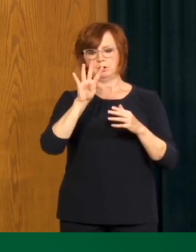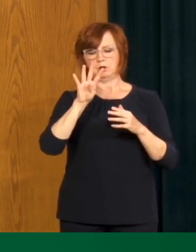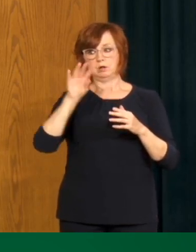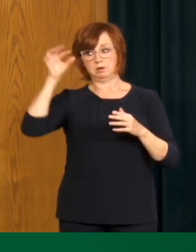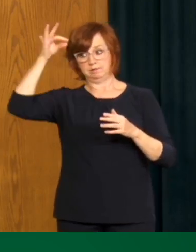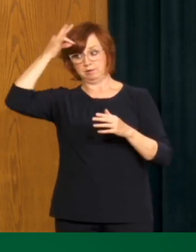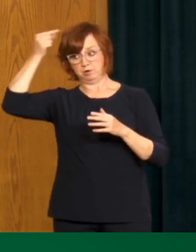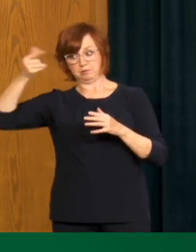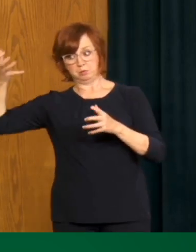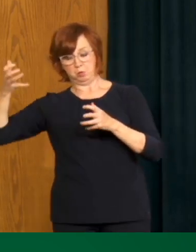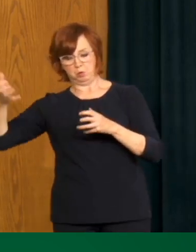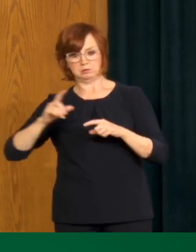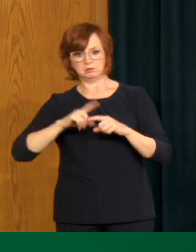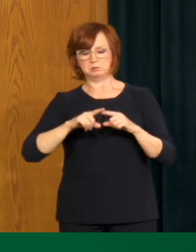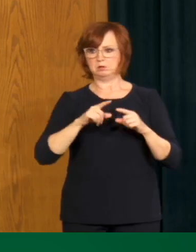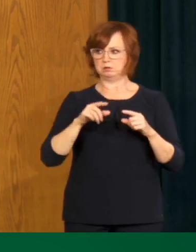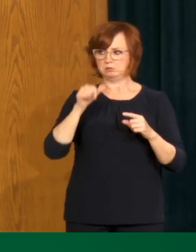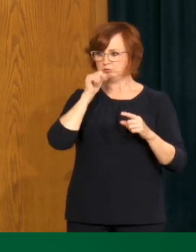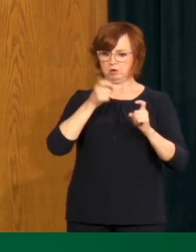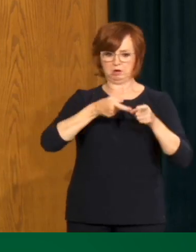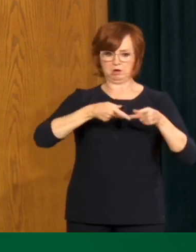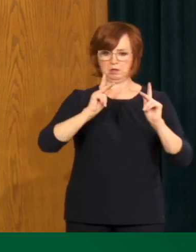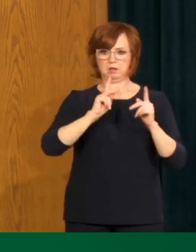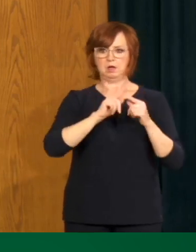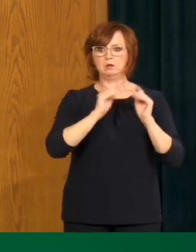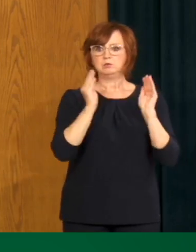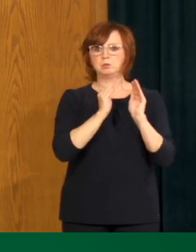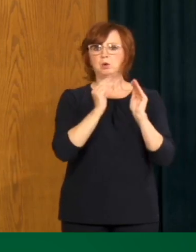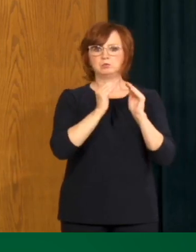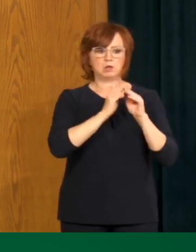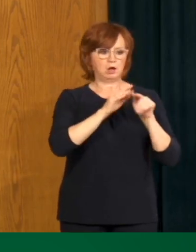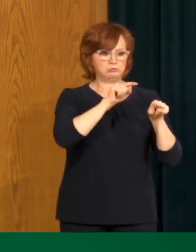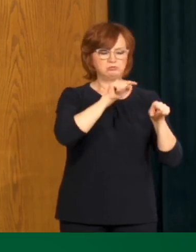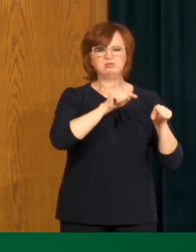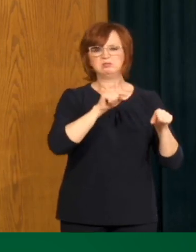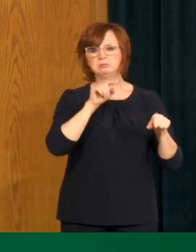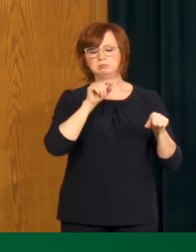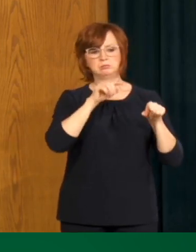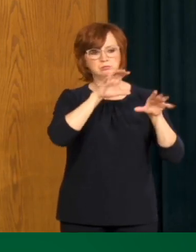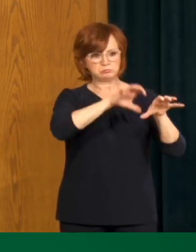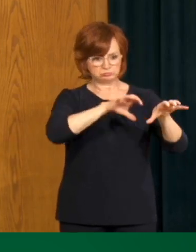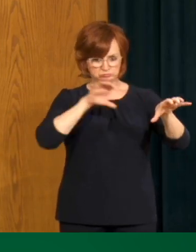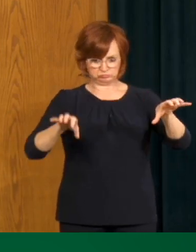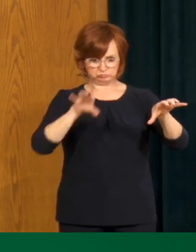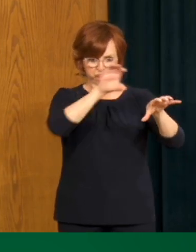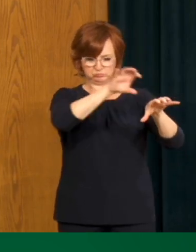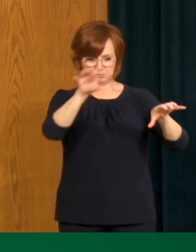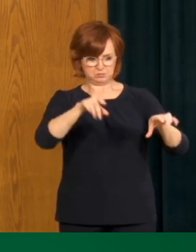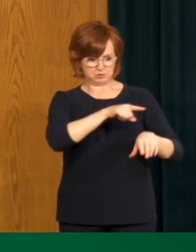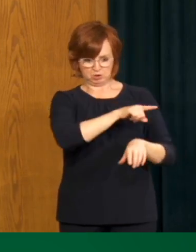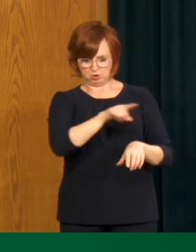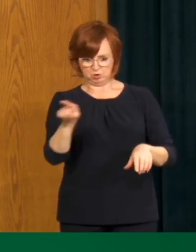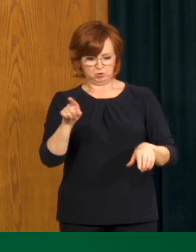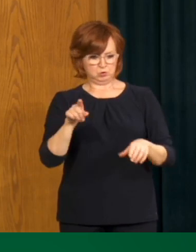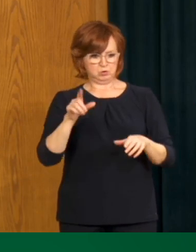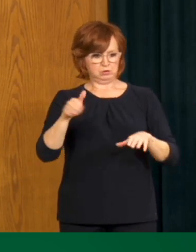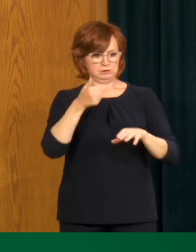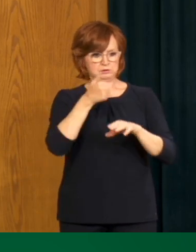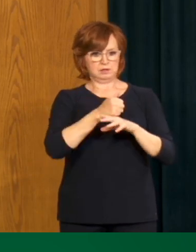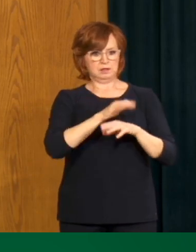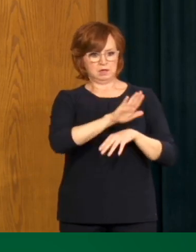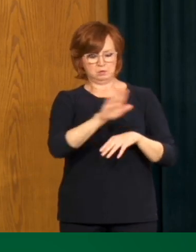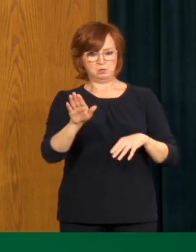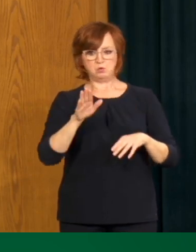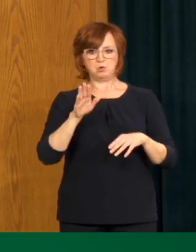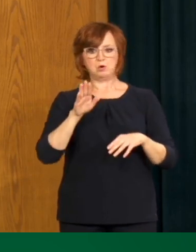to, but not give municipalities the opportunity to put in their own firearms bans. And what this prevents